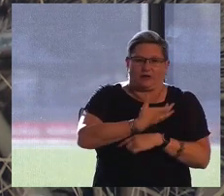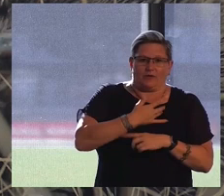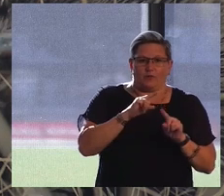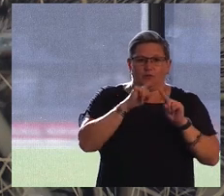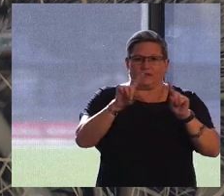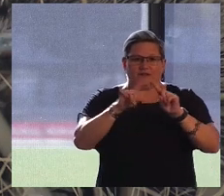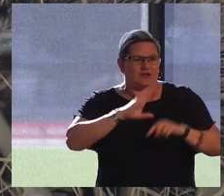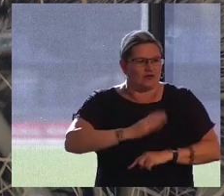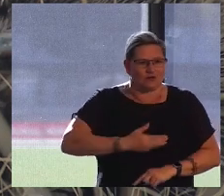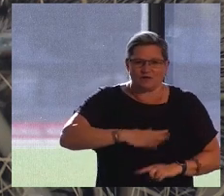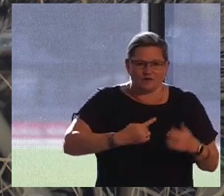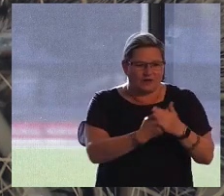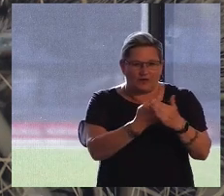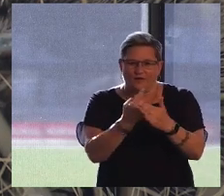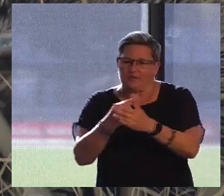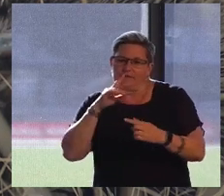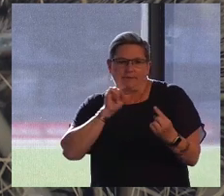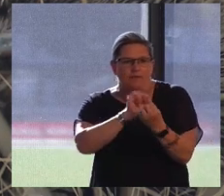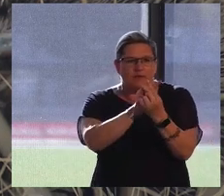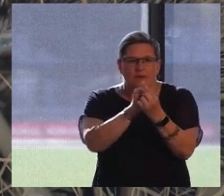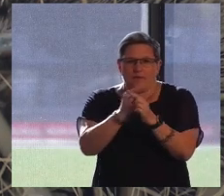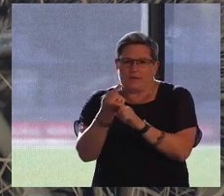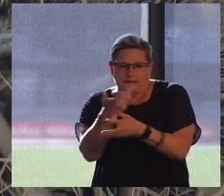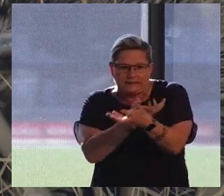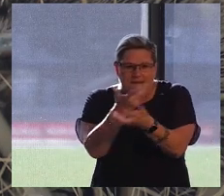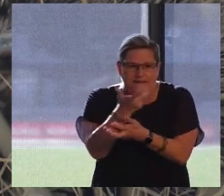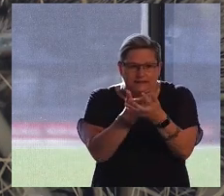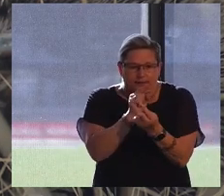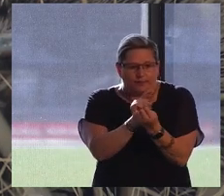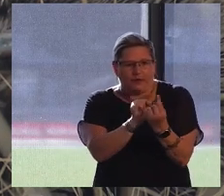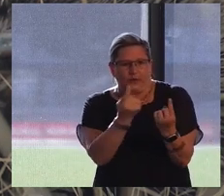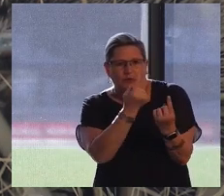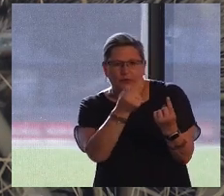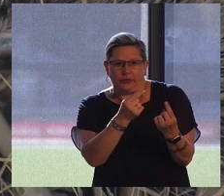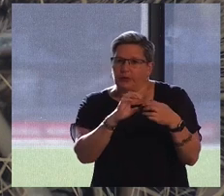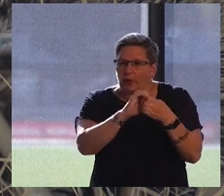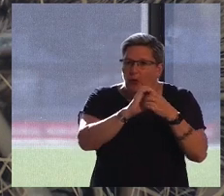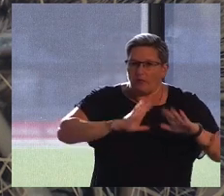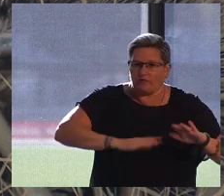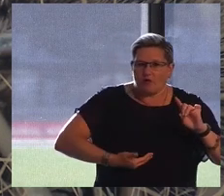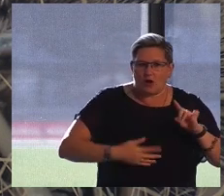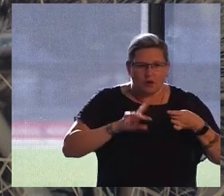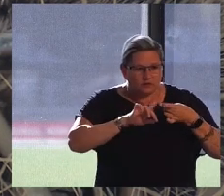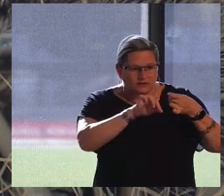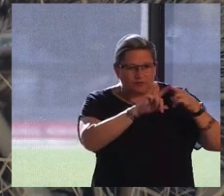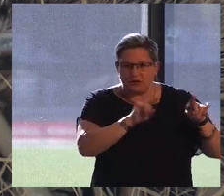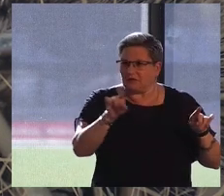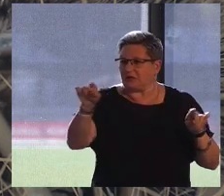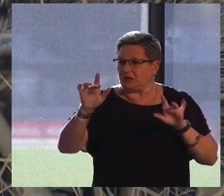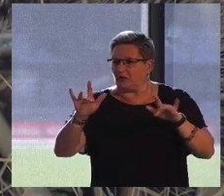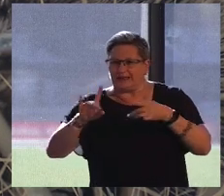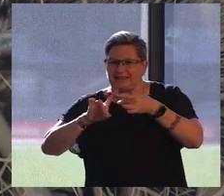have conversations with the farmers that were leading already on sustainability and those that were not engaged at